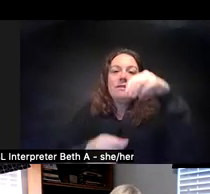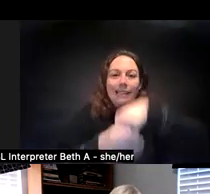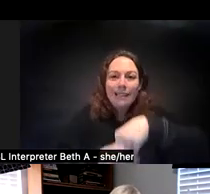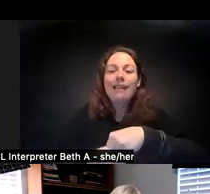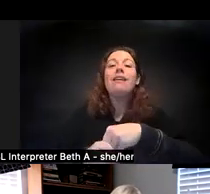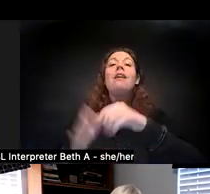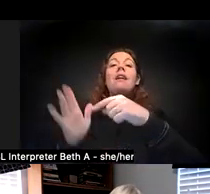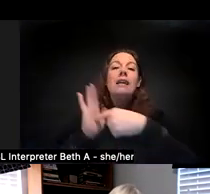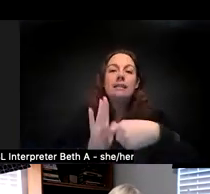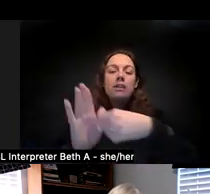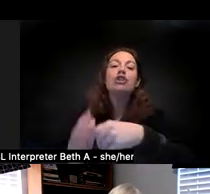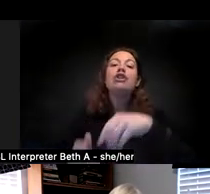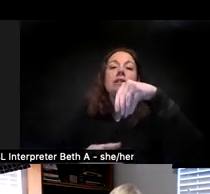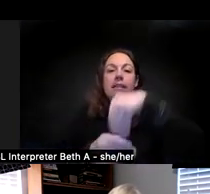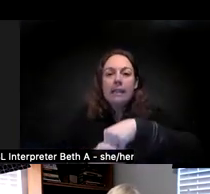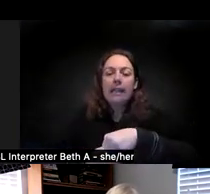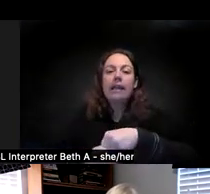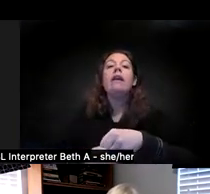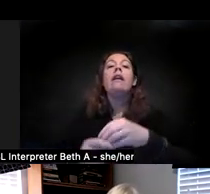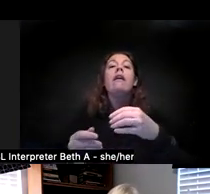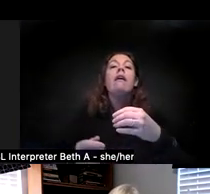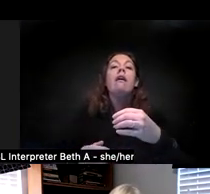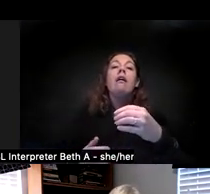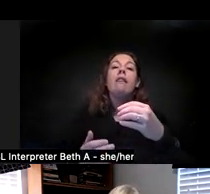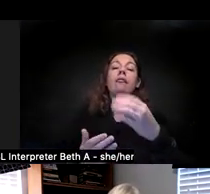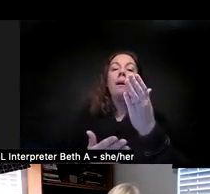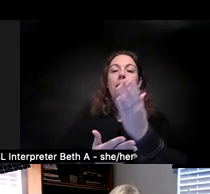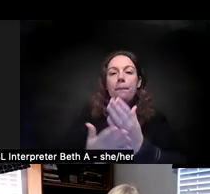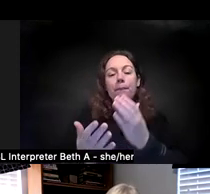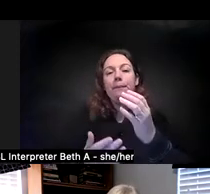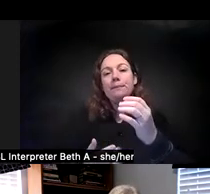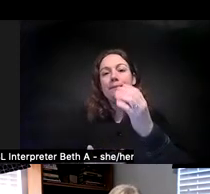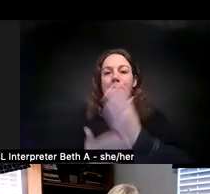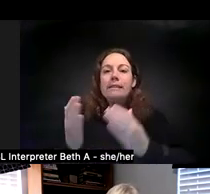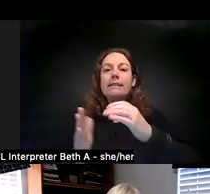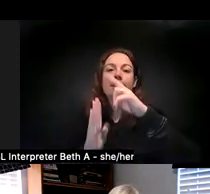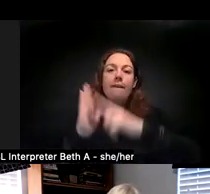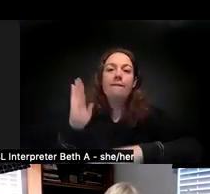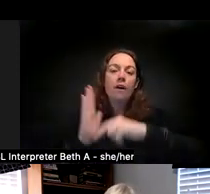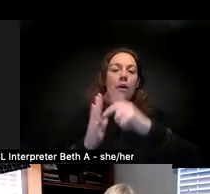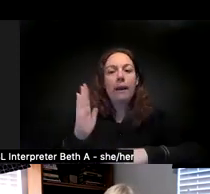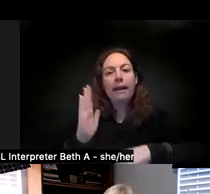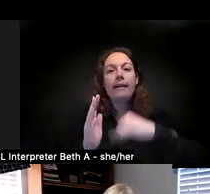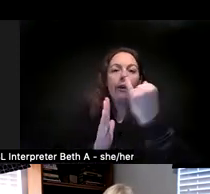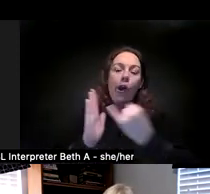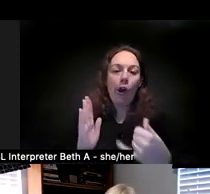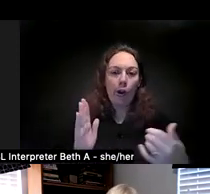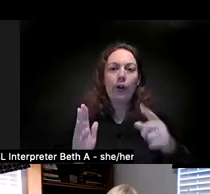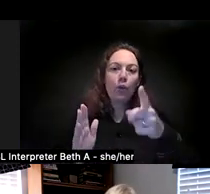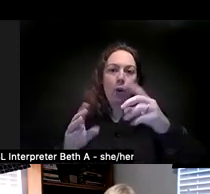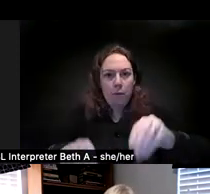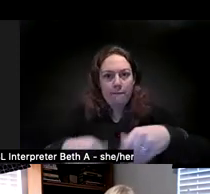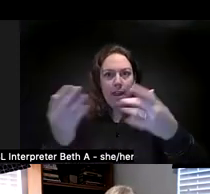other organizations. Use of other power-driven mobility devices. Only the government could come up